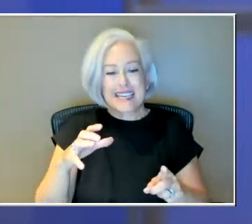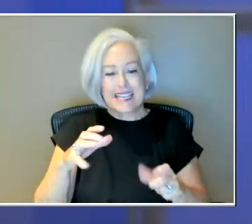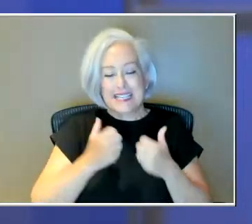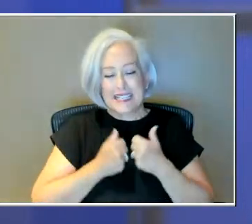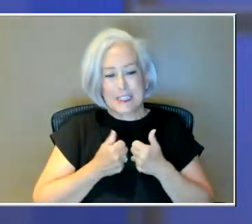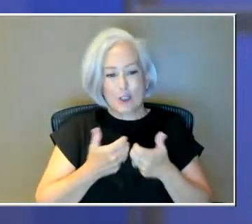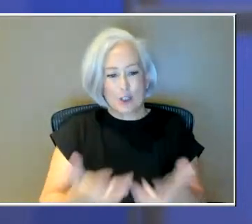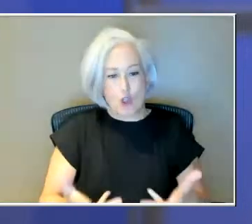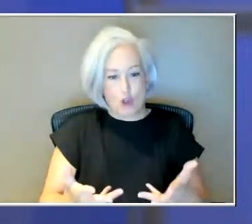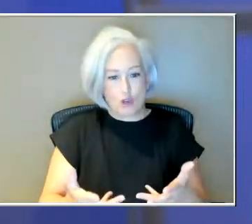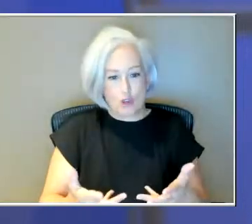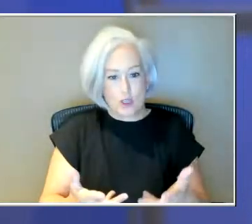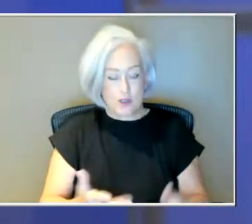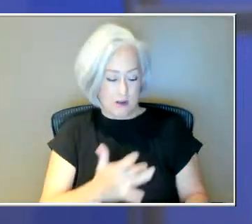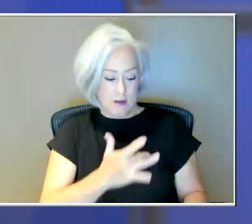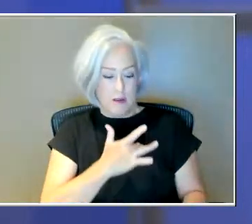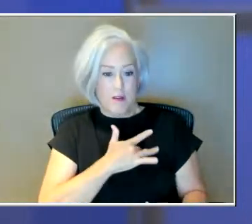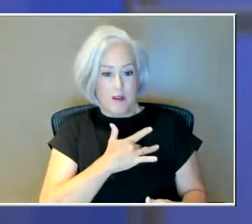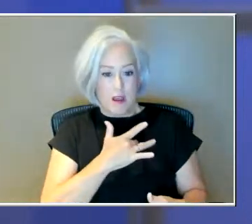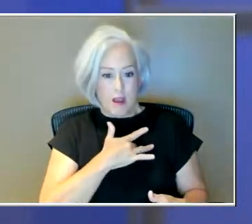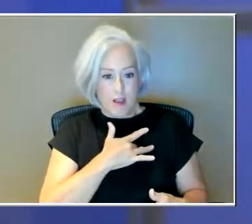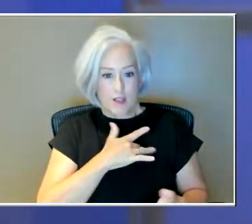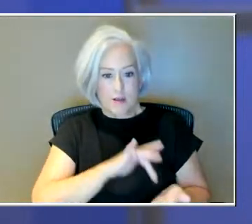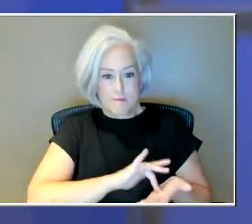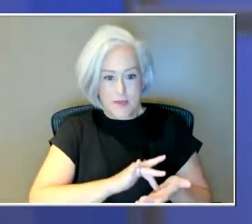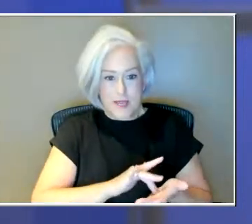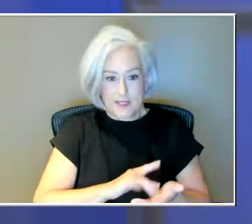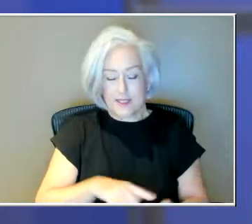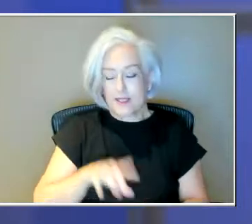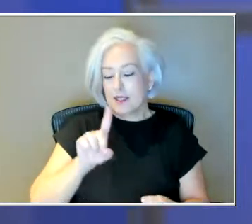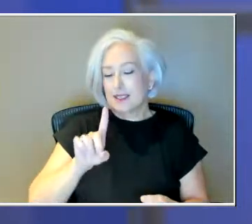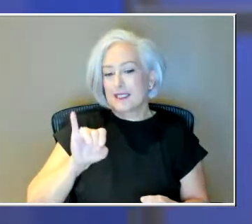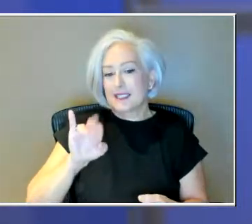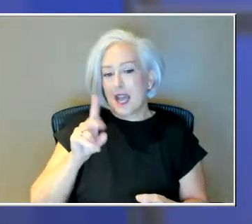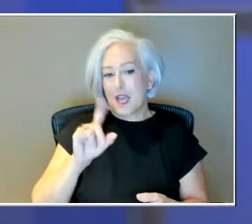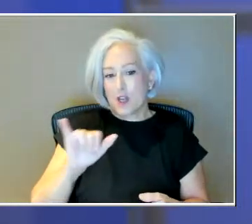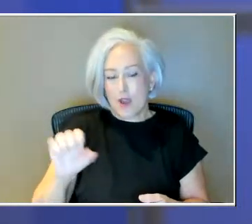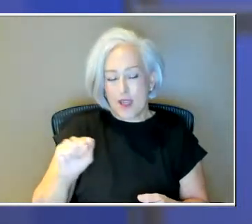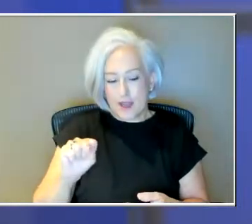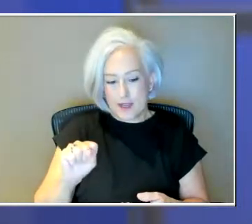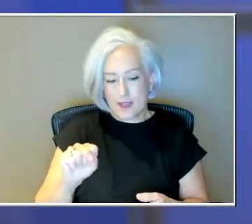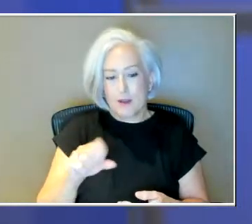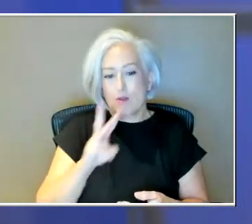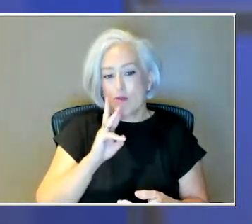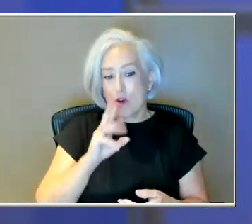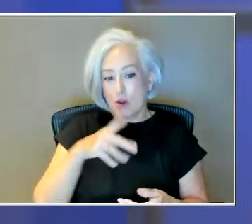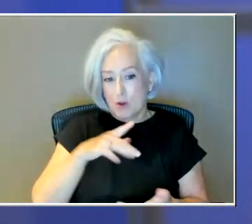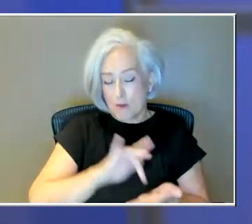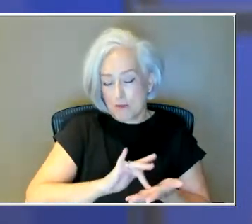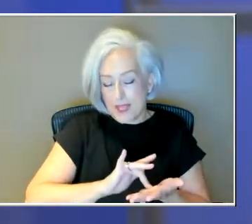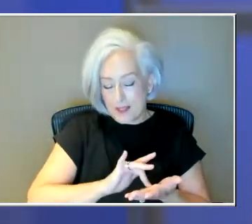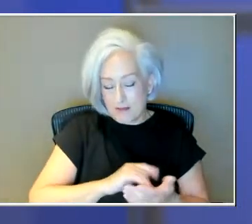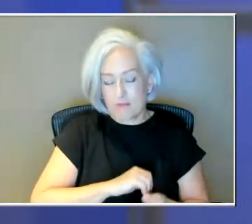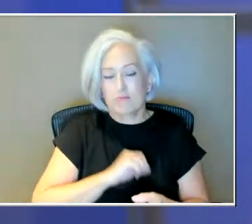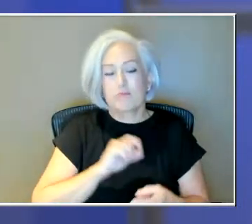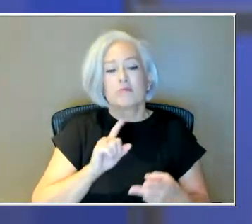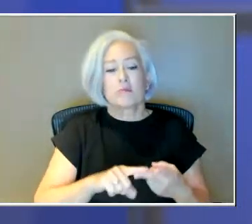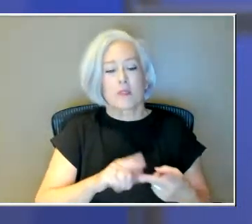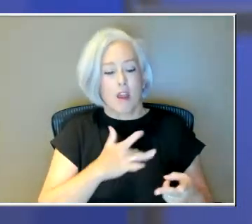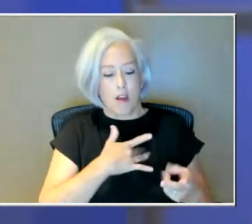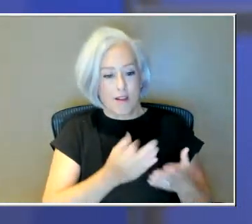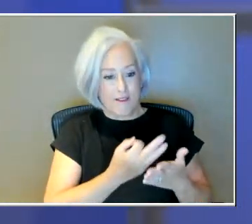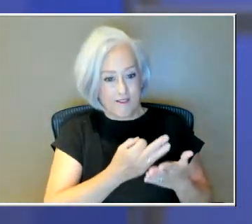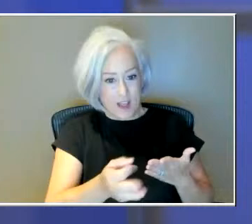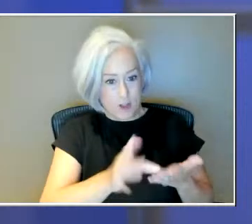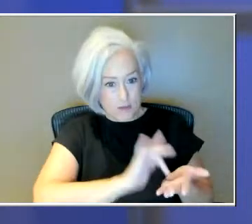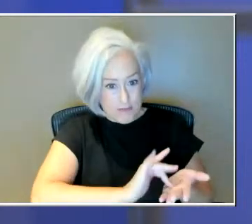cardiovascular meds, such as our diuretics, beta blockers, and others that we use to treat high blood pressure and heart failure, but also some of our medications we